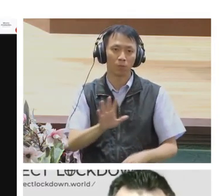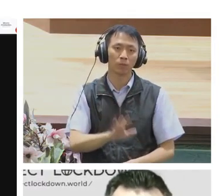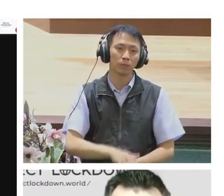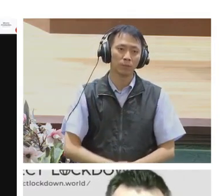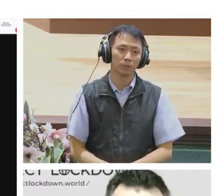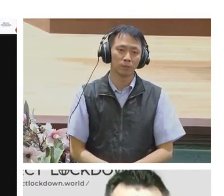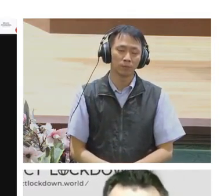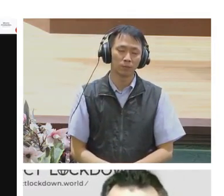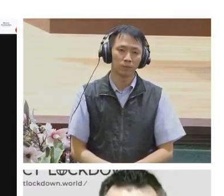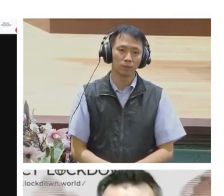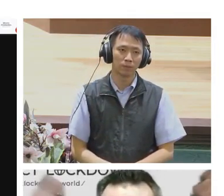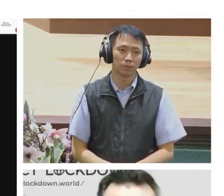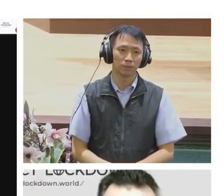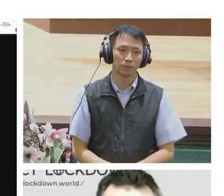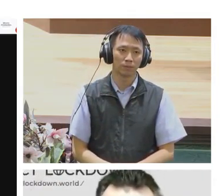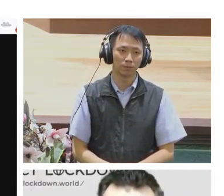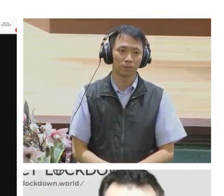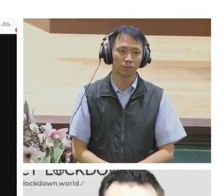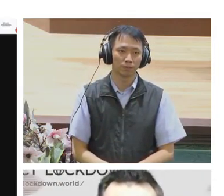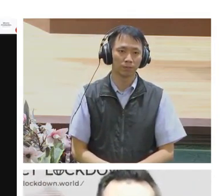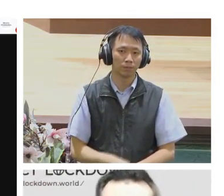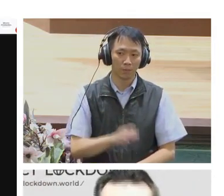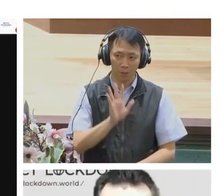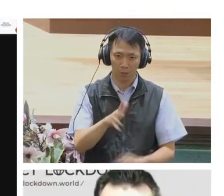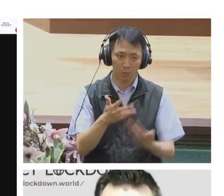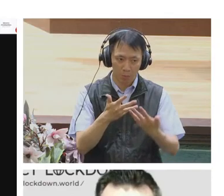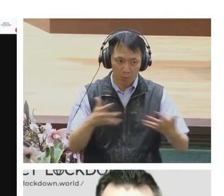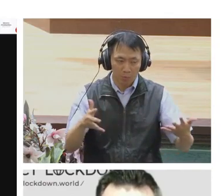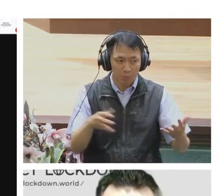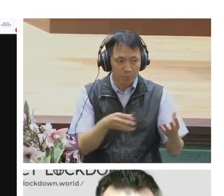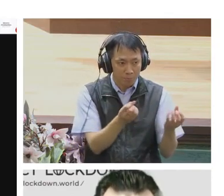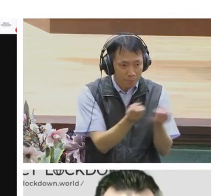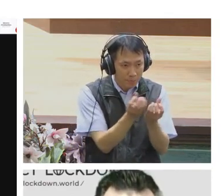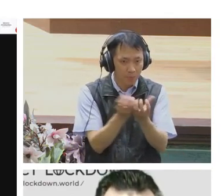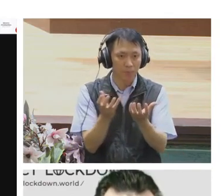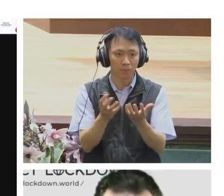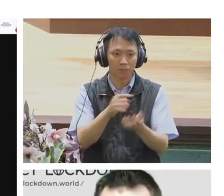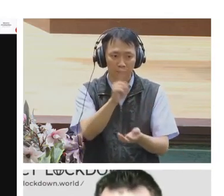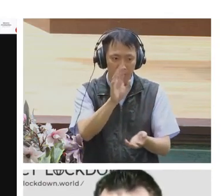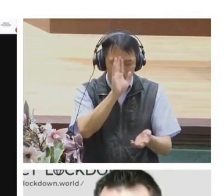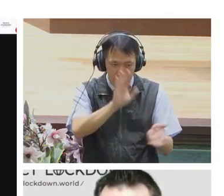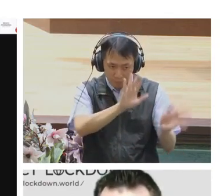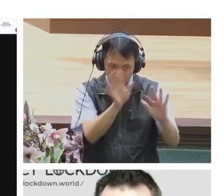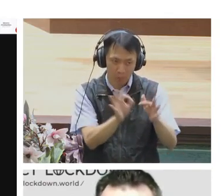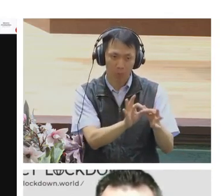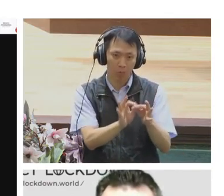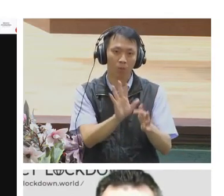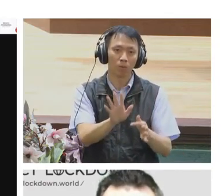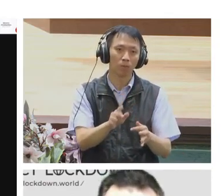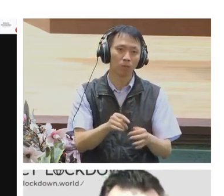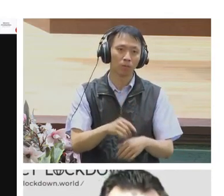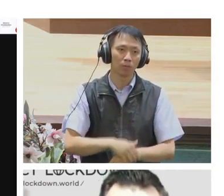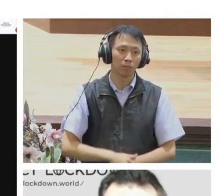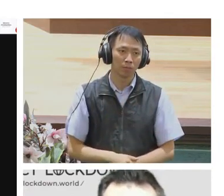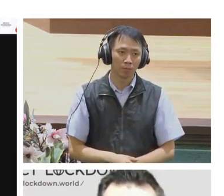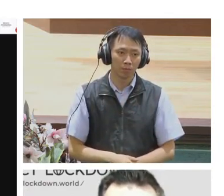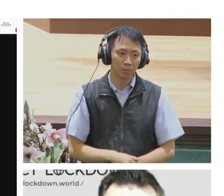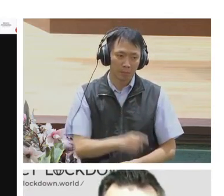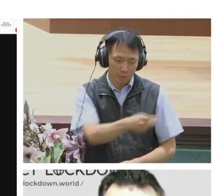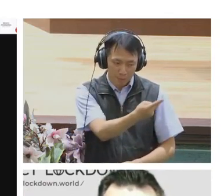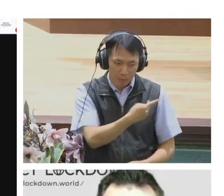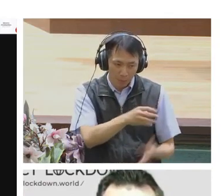on in relation to the pandemic, around the pandemic, and in the world in general. So how do